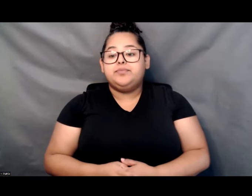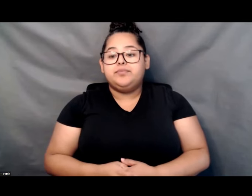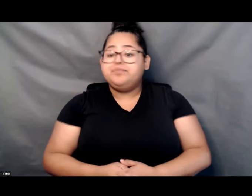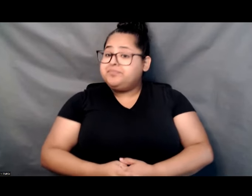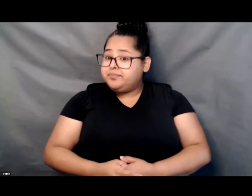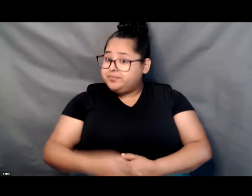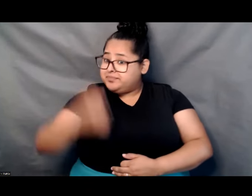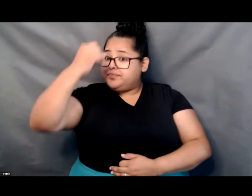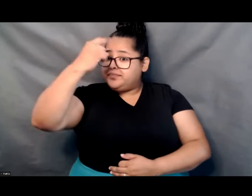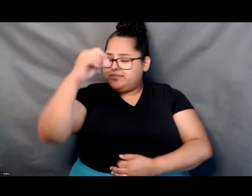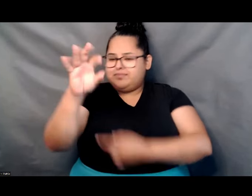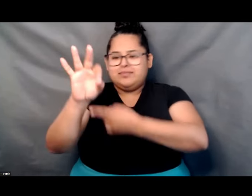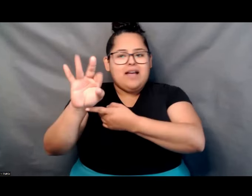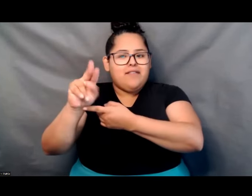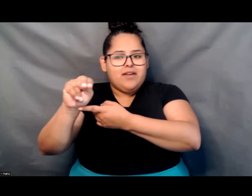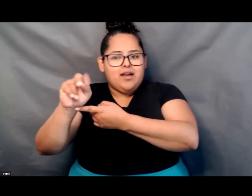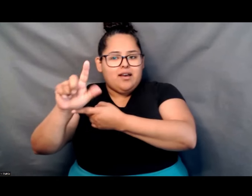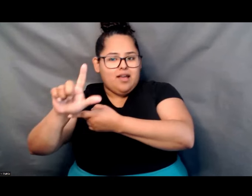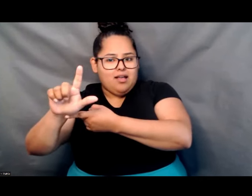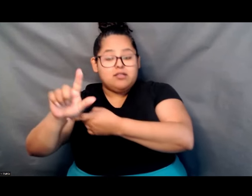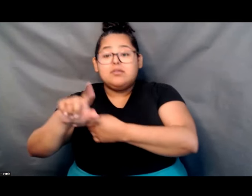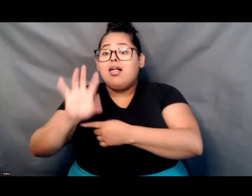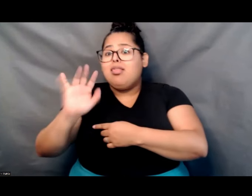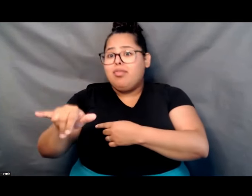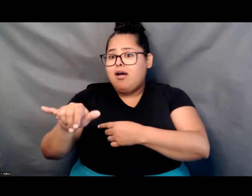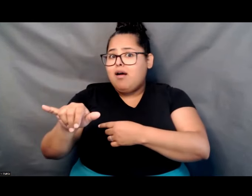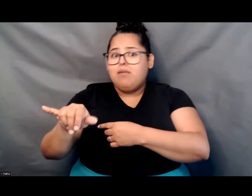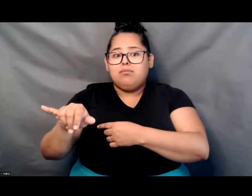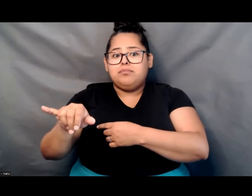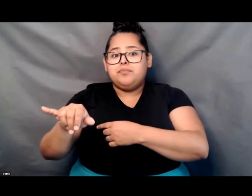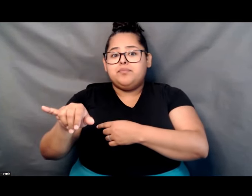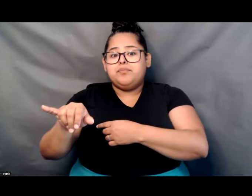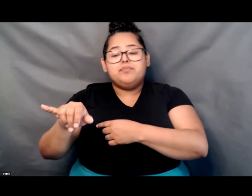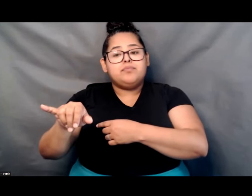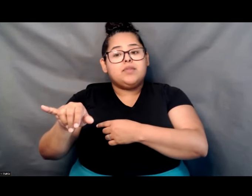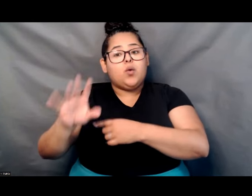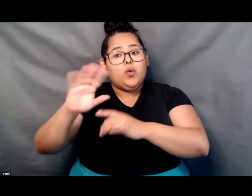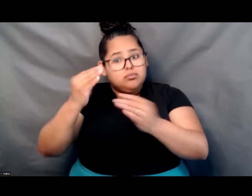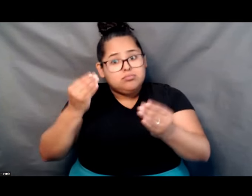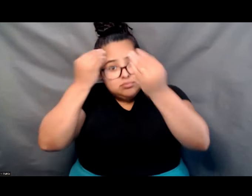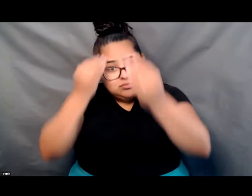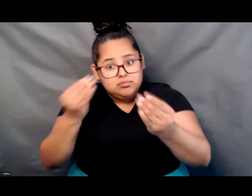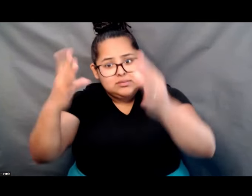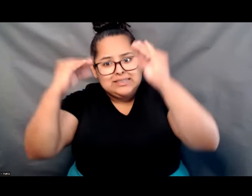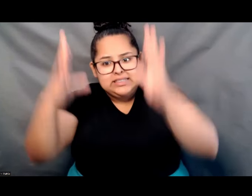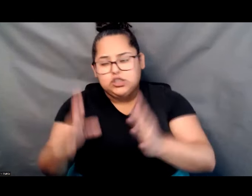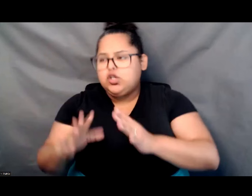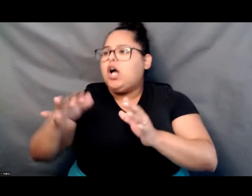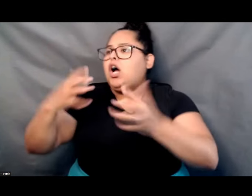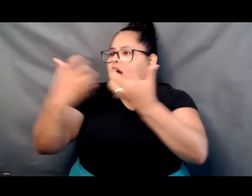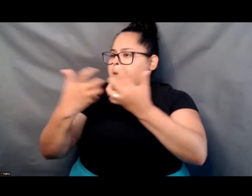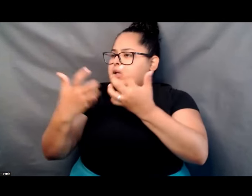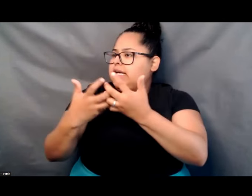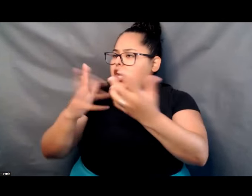The FNL, another important thing to know about it is it will tell your teachers your accommodations, but it will also